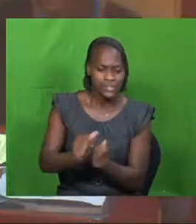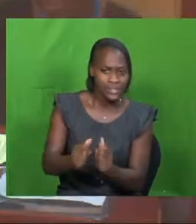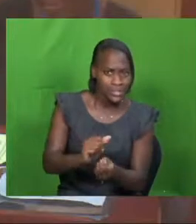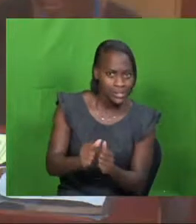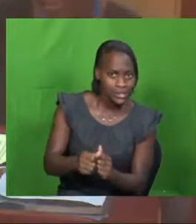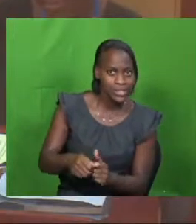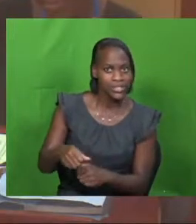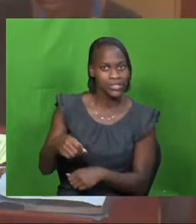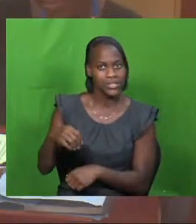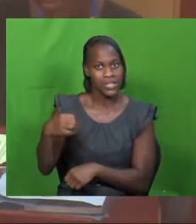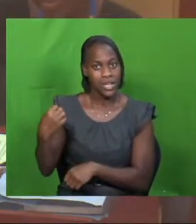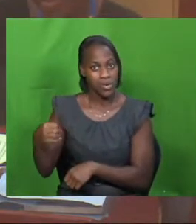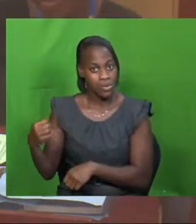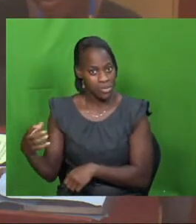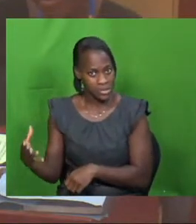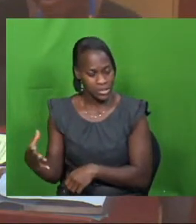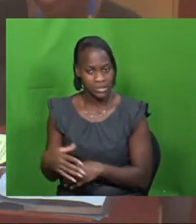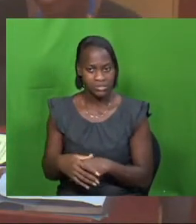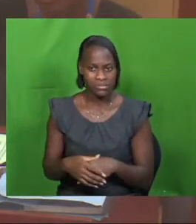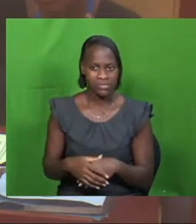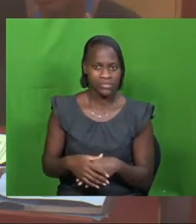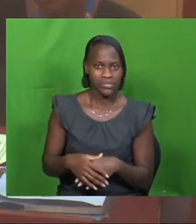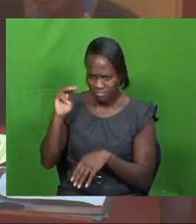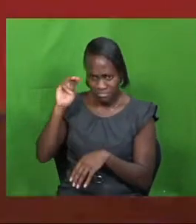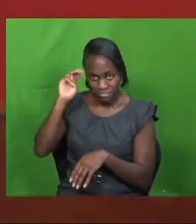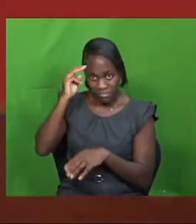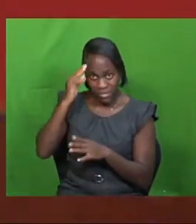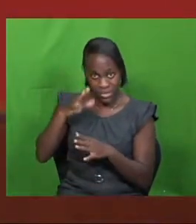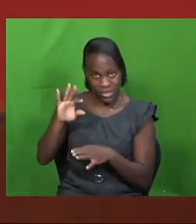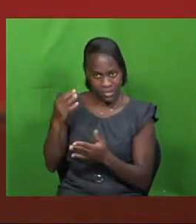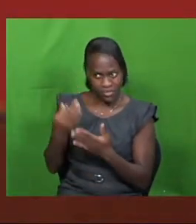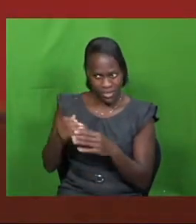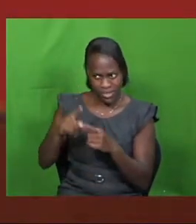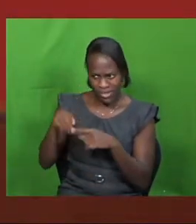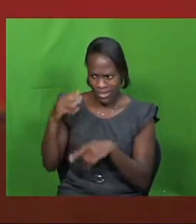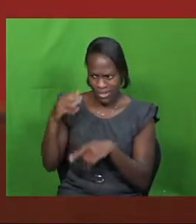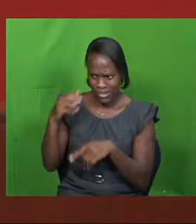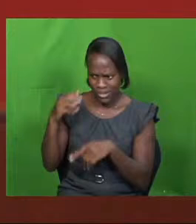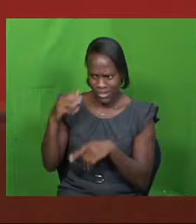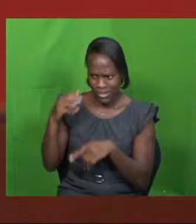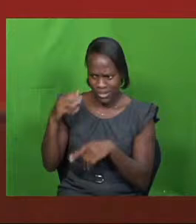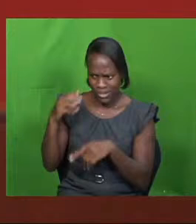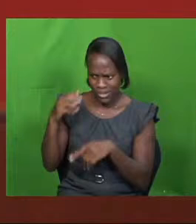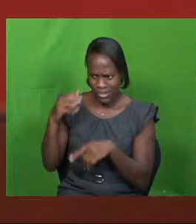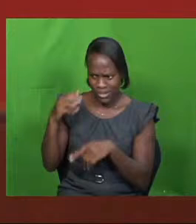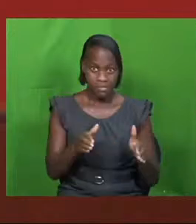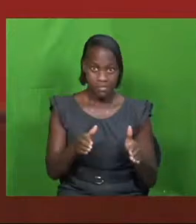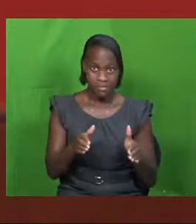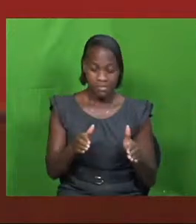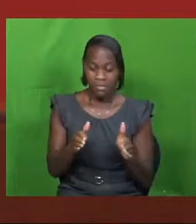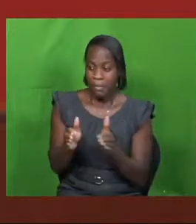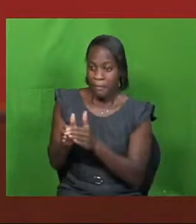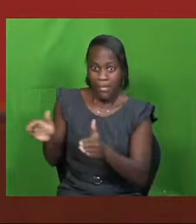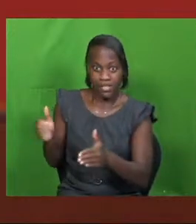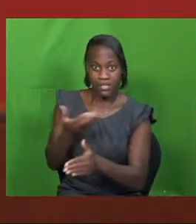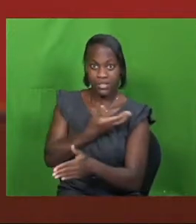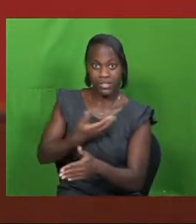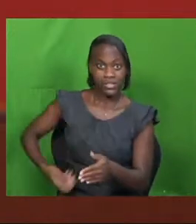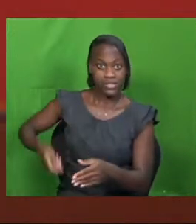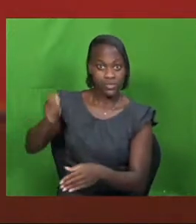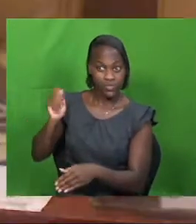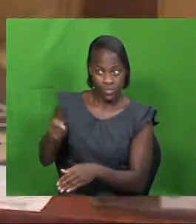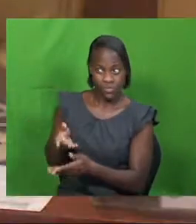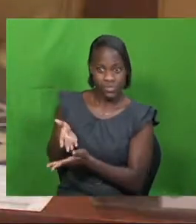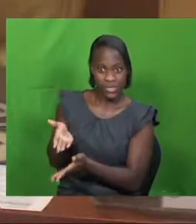equipment. I can see the Minister of Finance here. The Majority Chief Whip has conveyed the message to